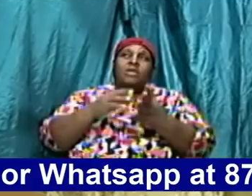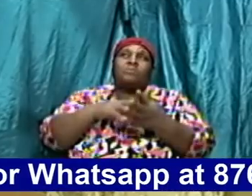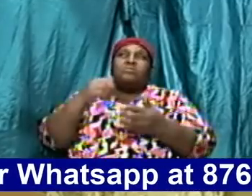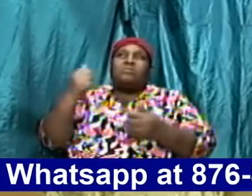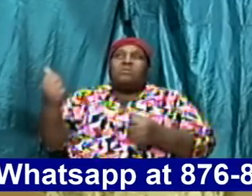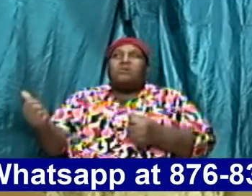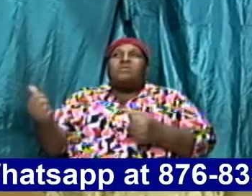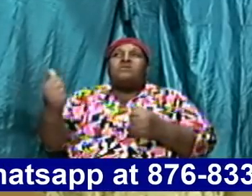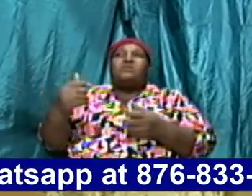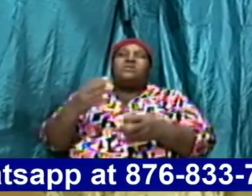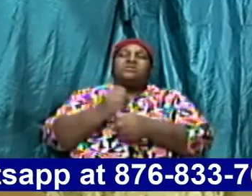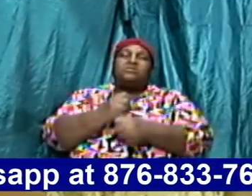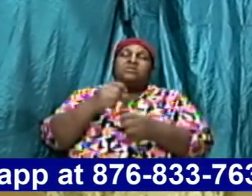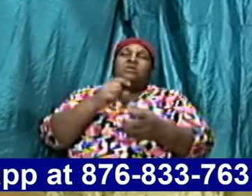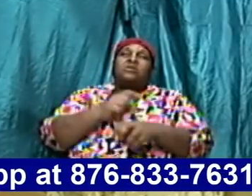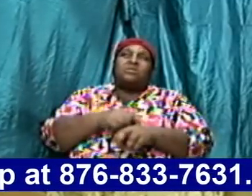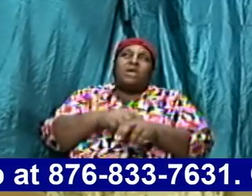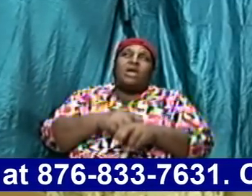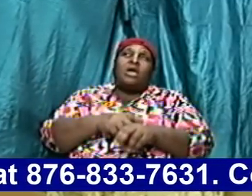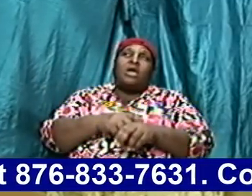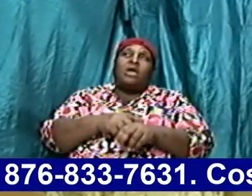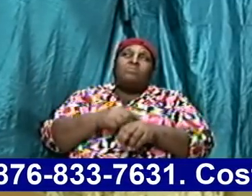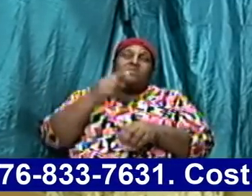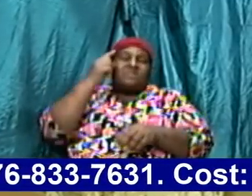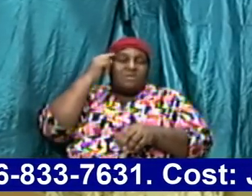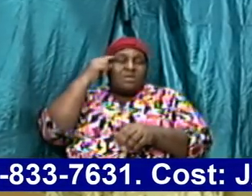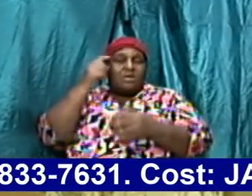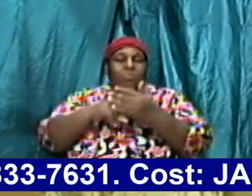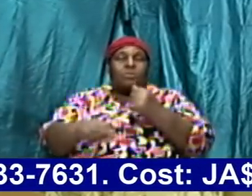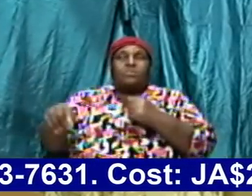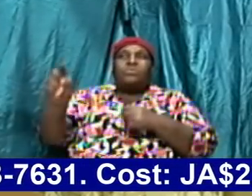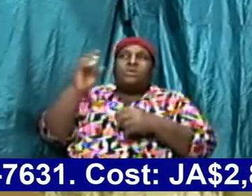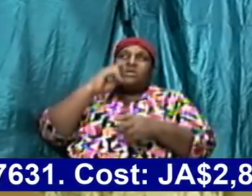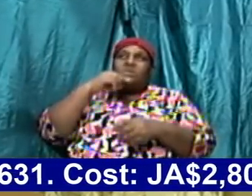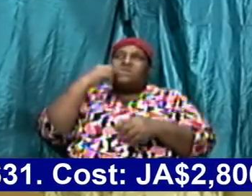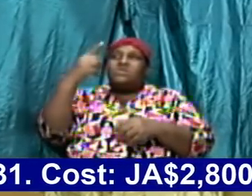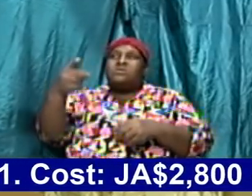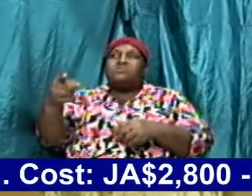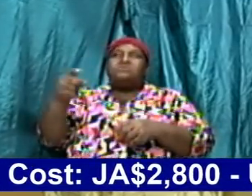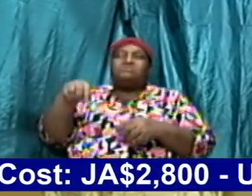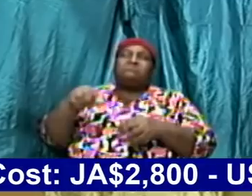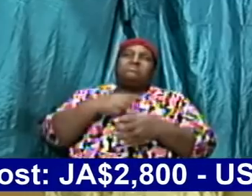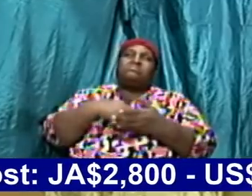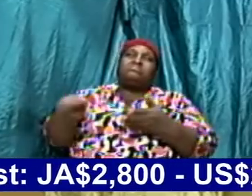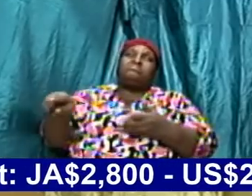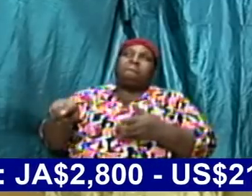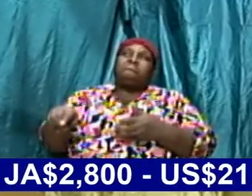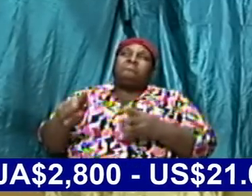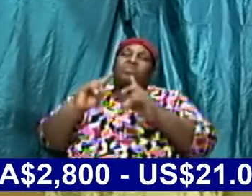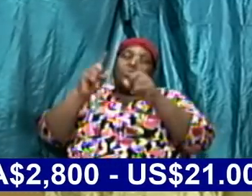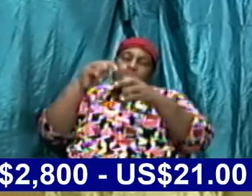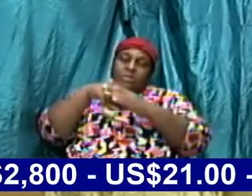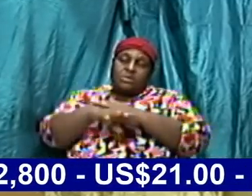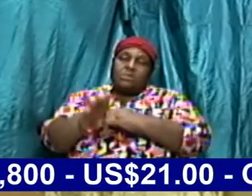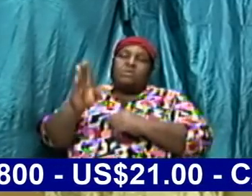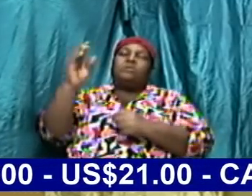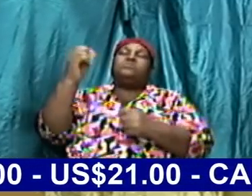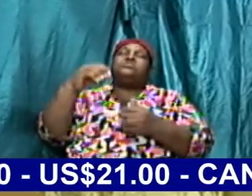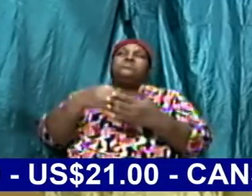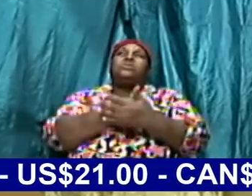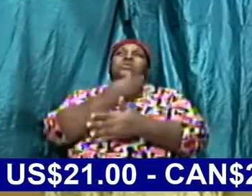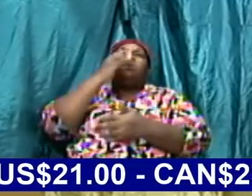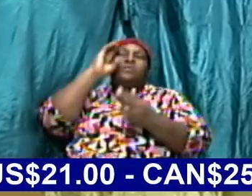discussed tonight, so that next week we can build a proper foundation going into the New Testament about your